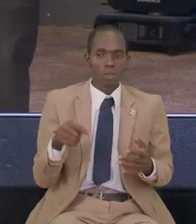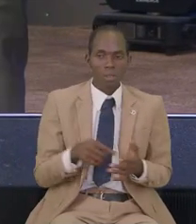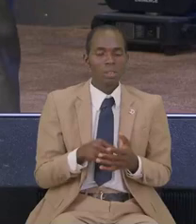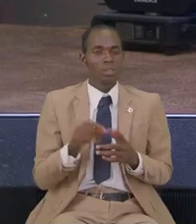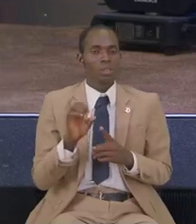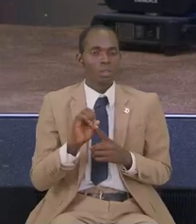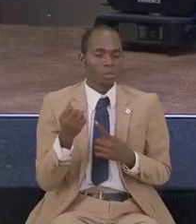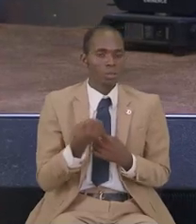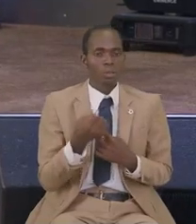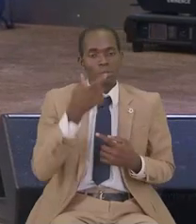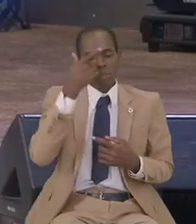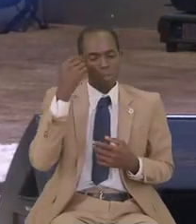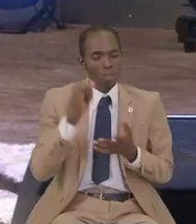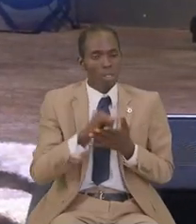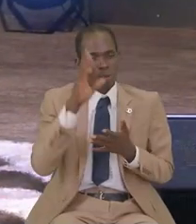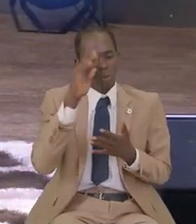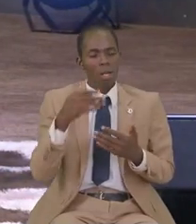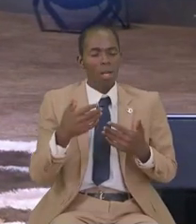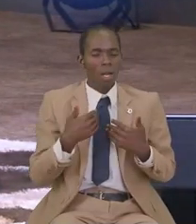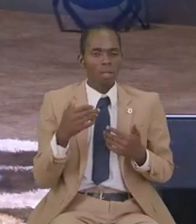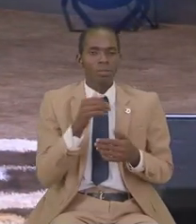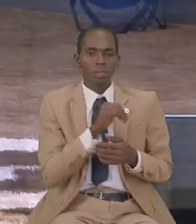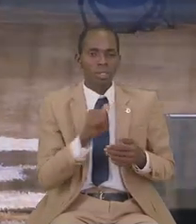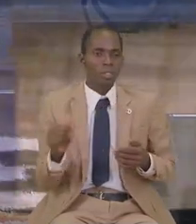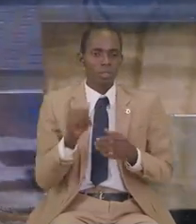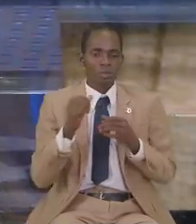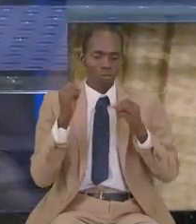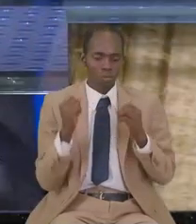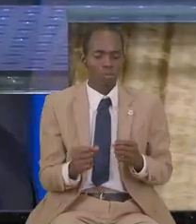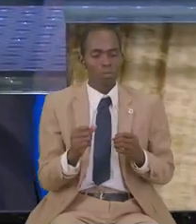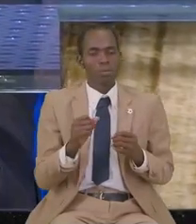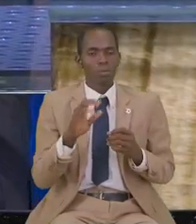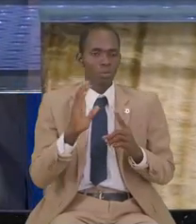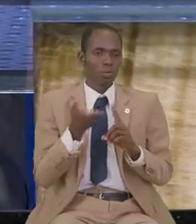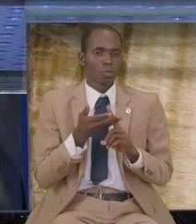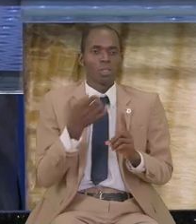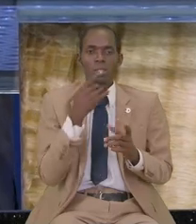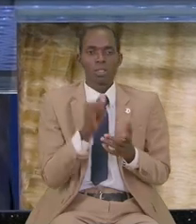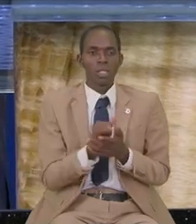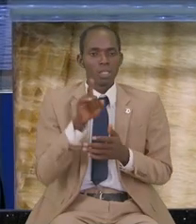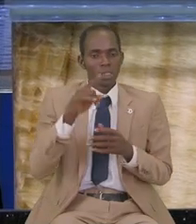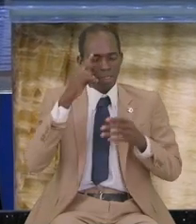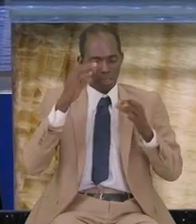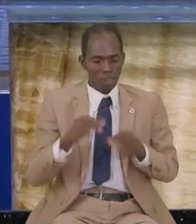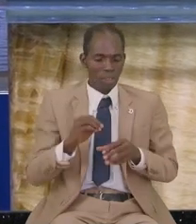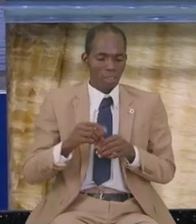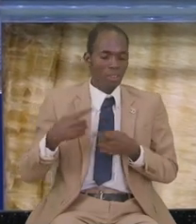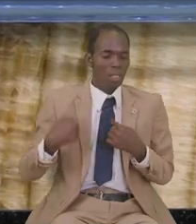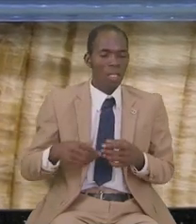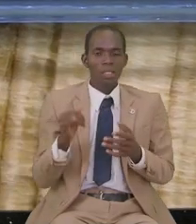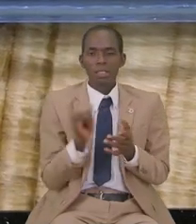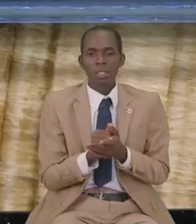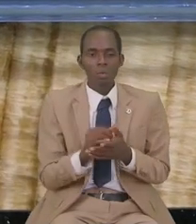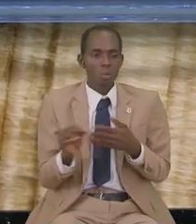because he had conviction. He said he purposed in his heart that he, whatever others do, that